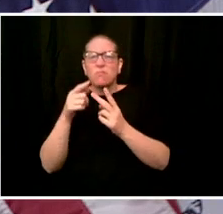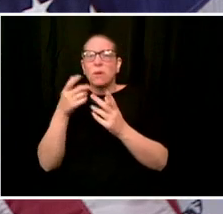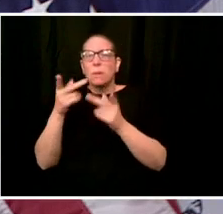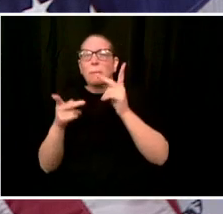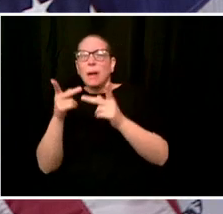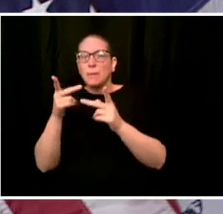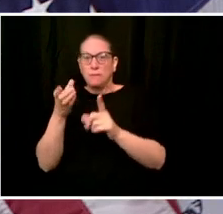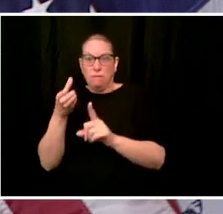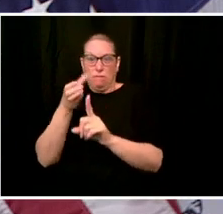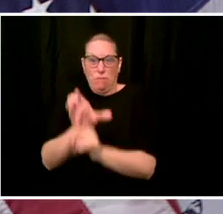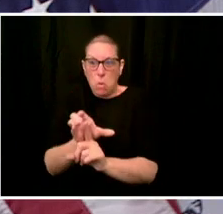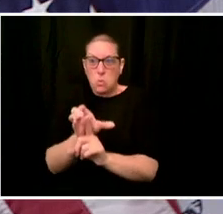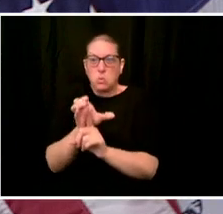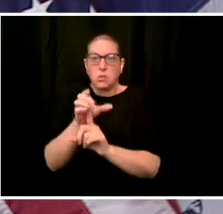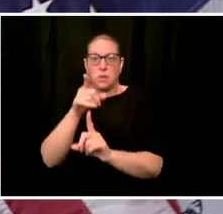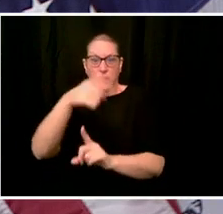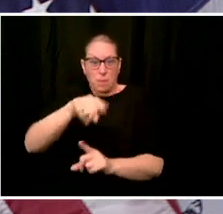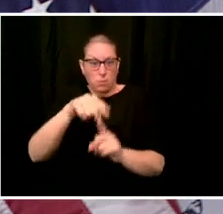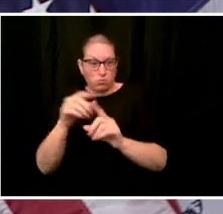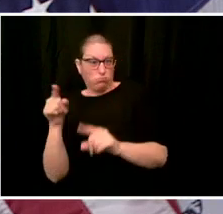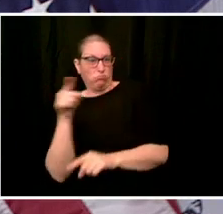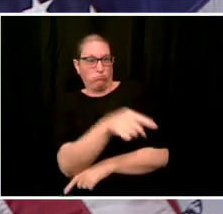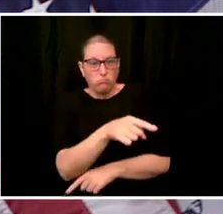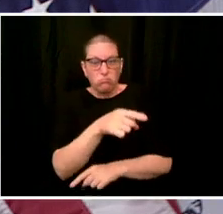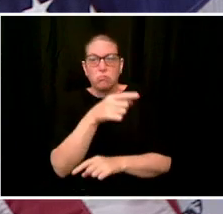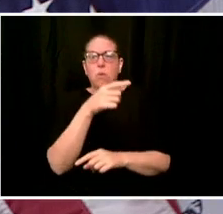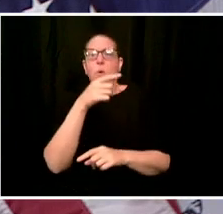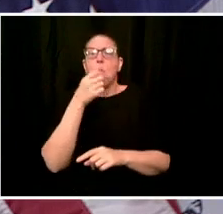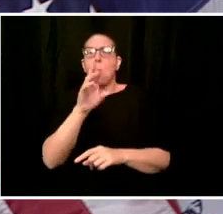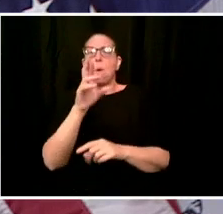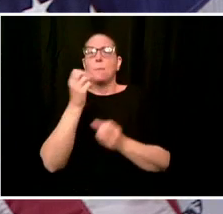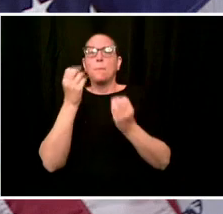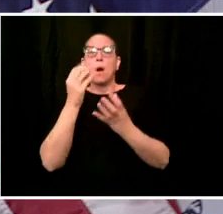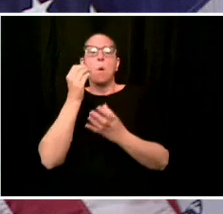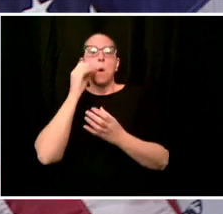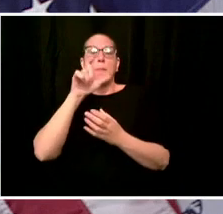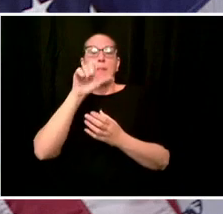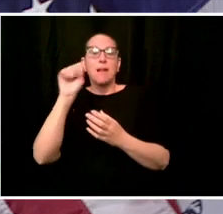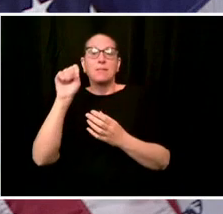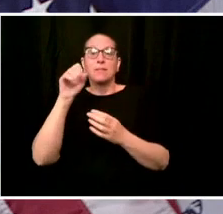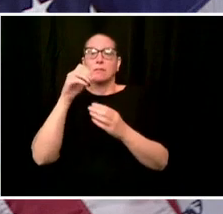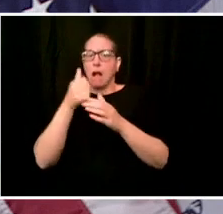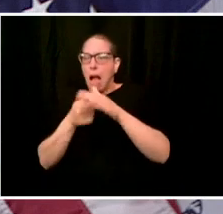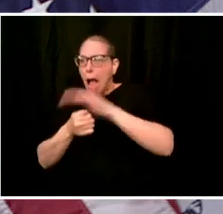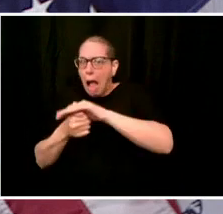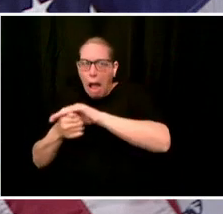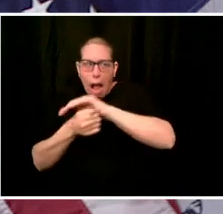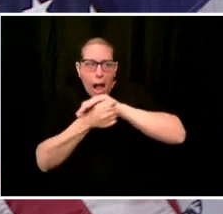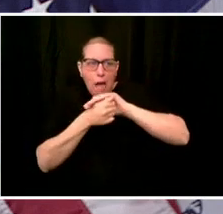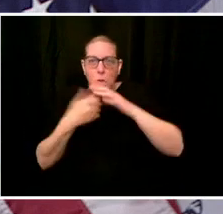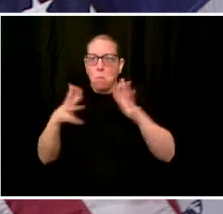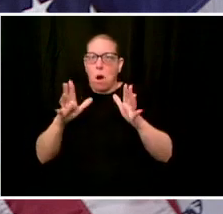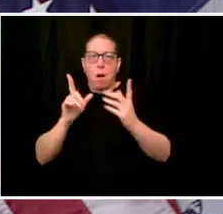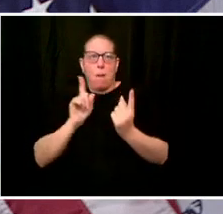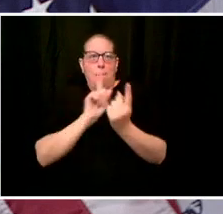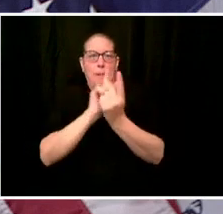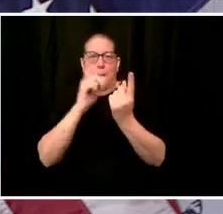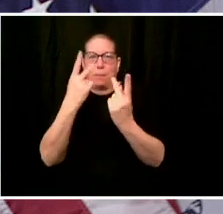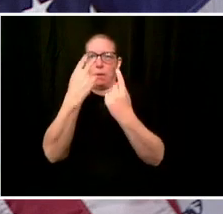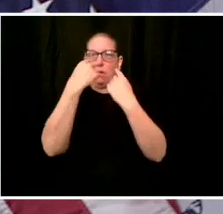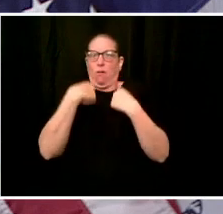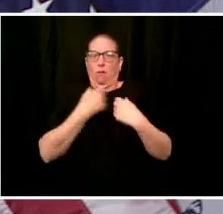And how do you know if these figures are accurate if we don't know whether or not the daily account includes unique or duplicate individuals? And